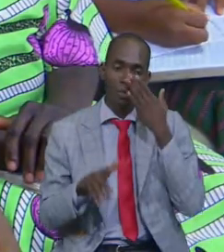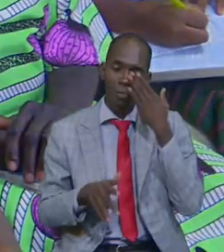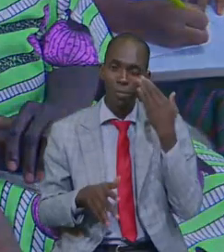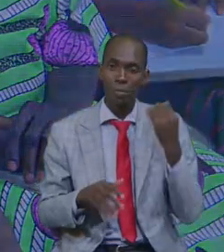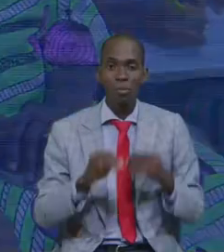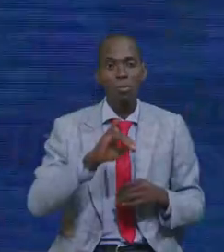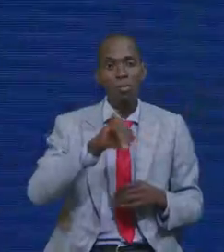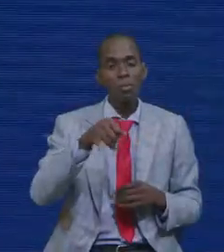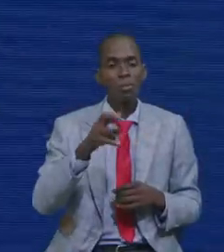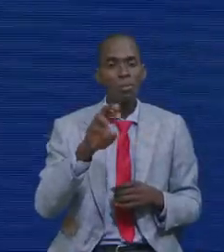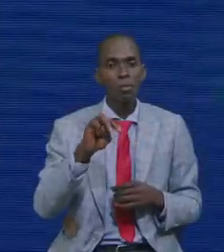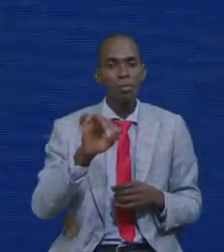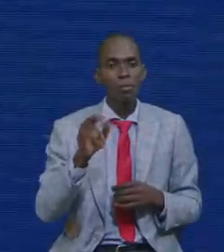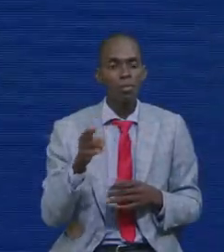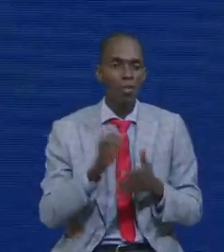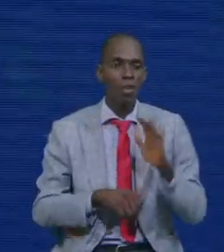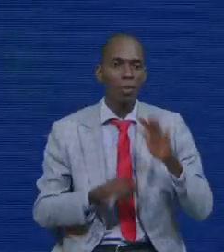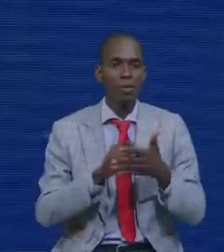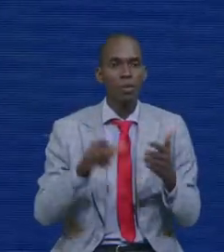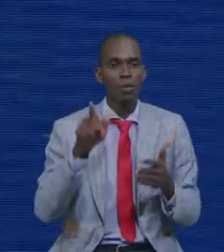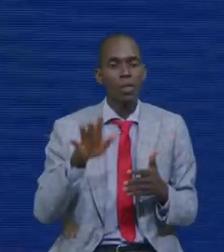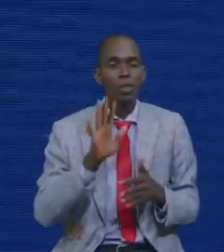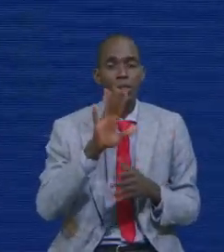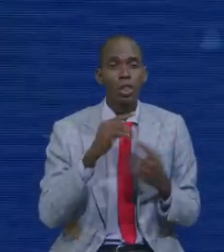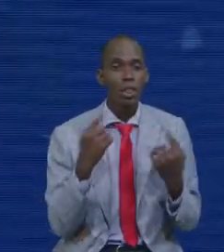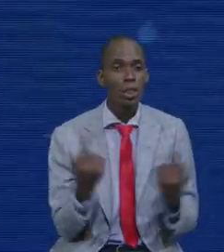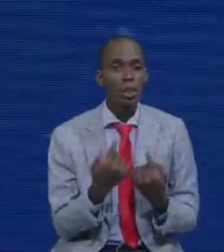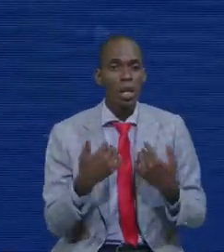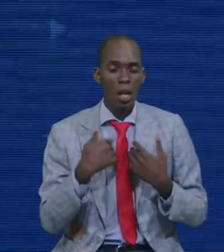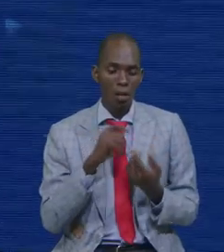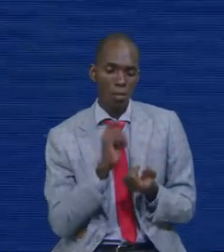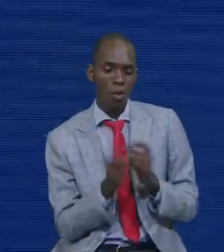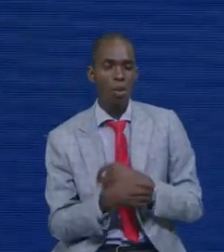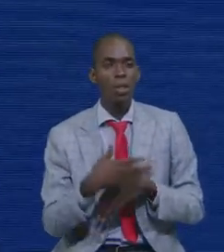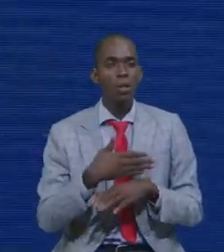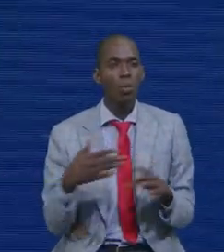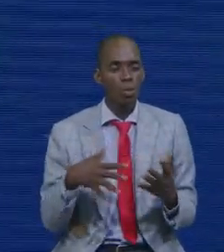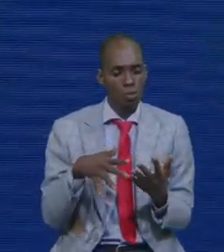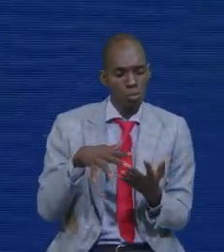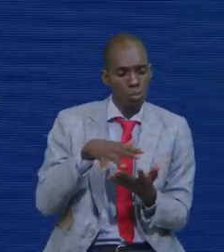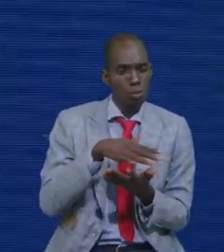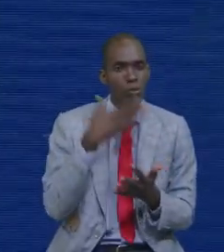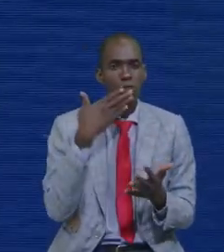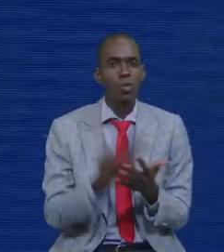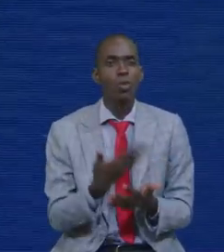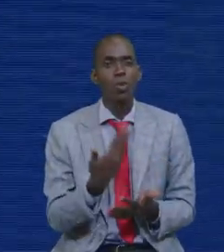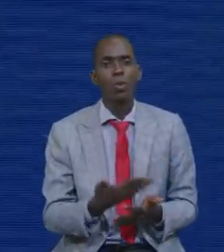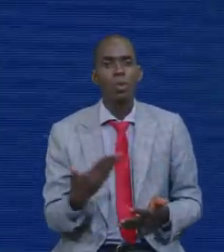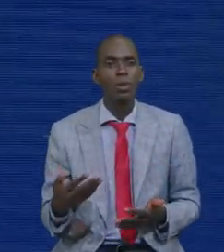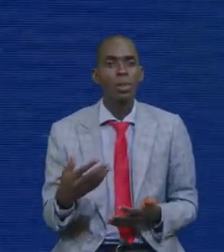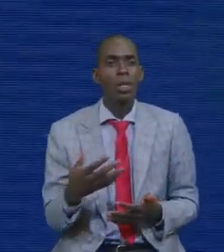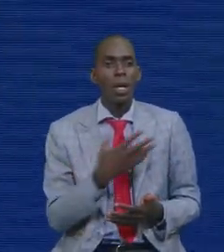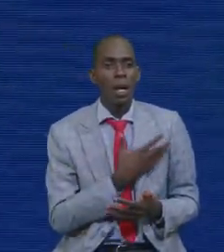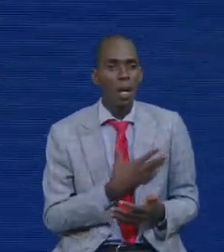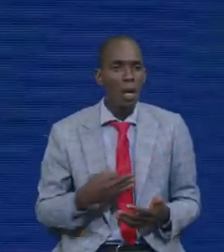your iniquities have turned away these good things, and your sins have withholding